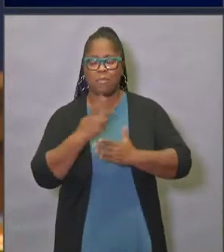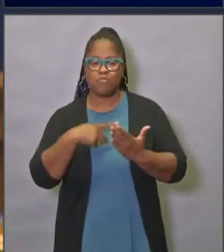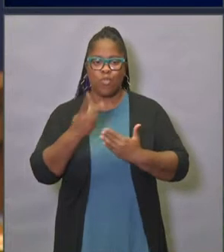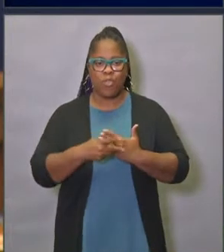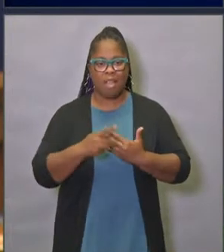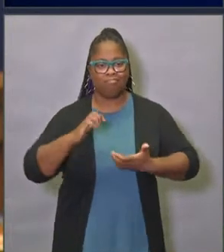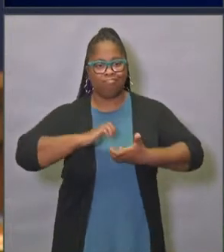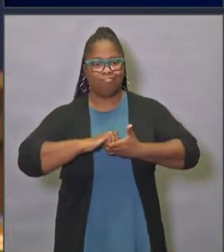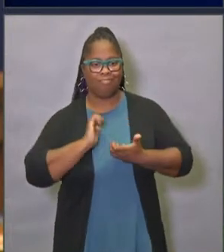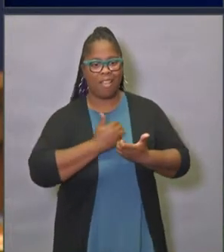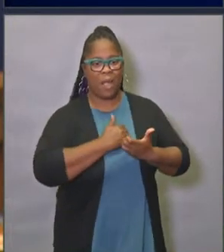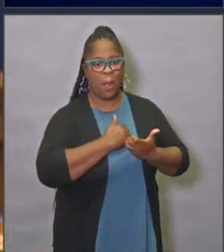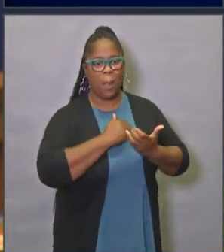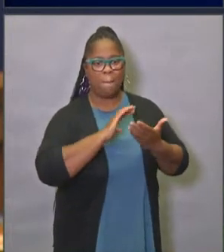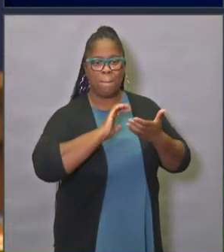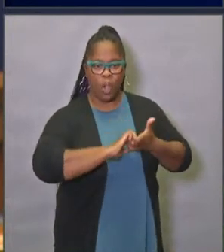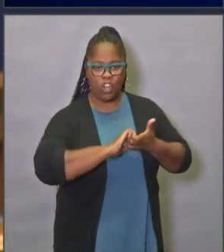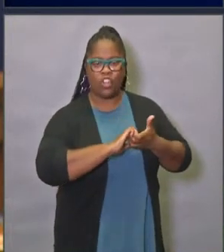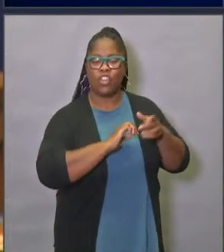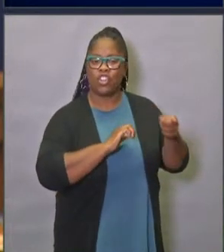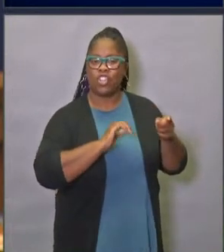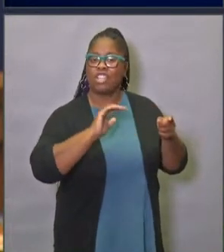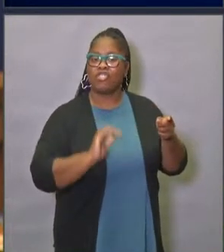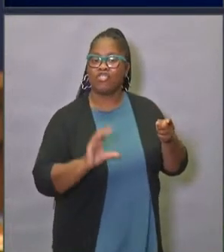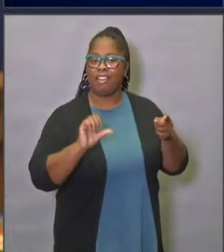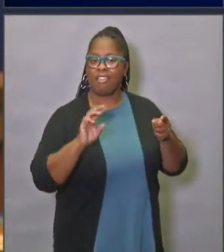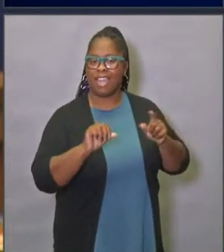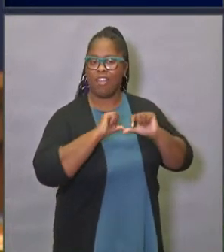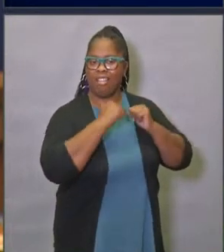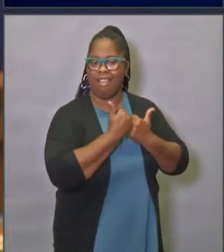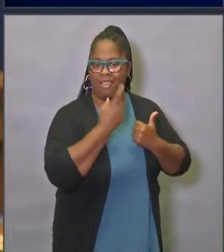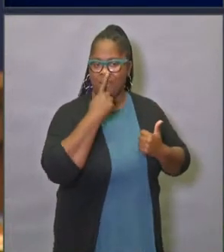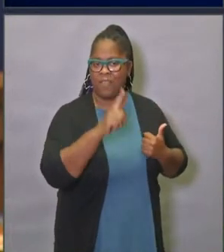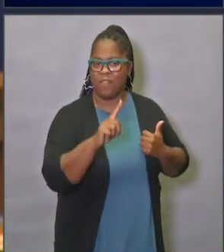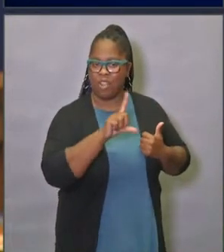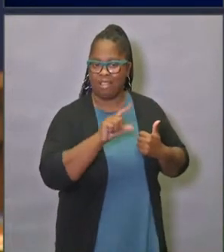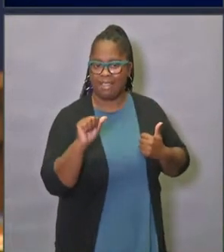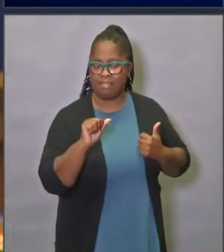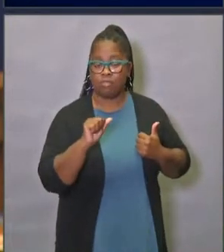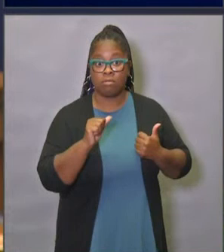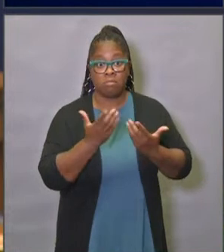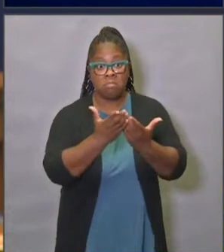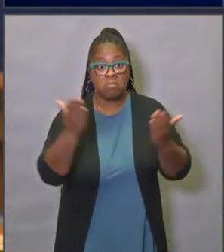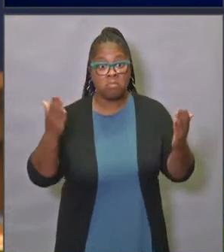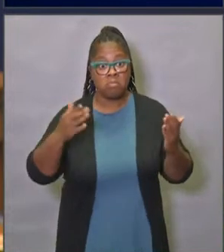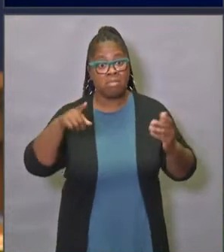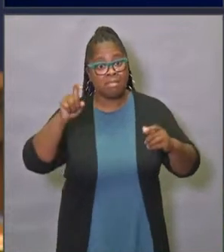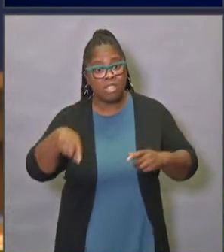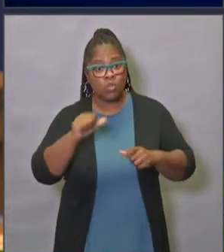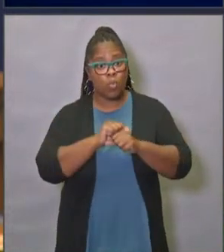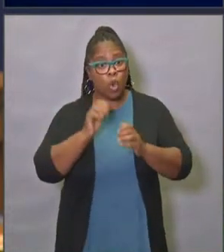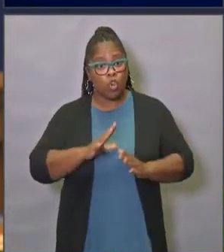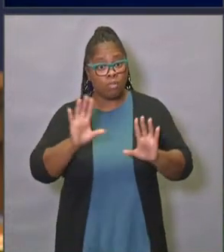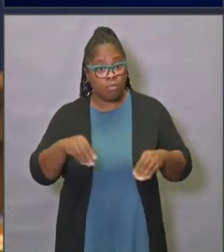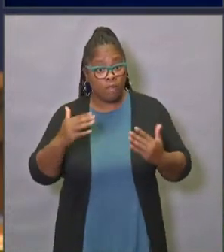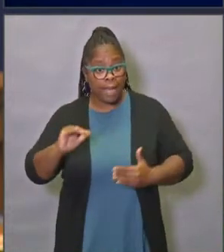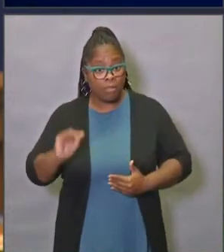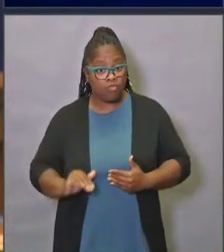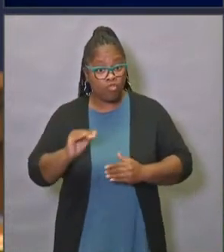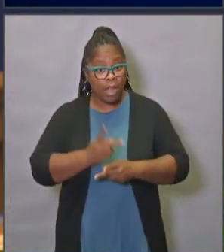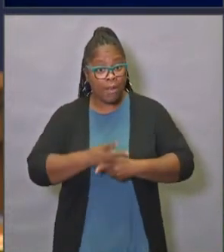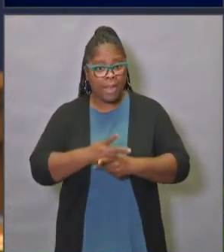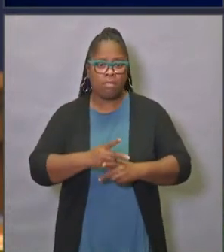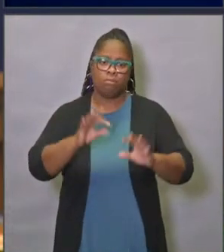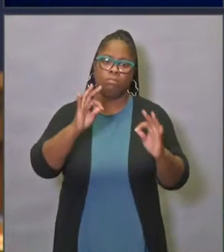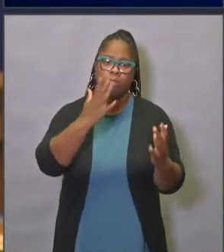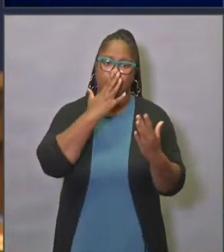with our partner, the Child Care Alliance of Los Angeles. And to all the essential workers providing child care, we thank you. If you need